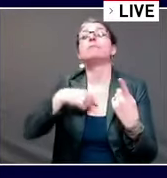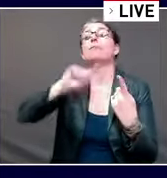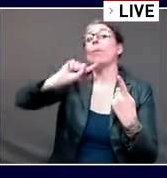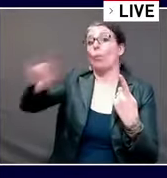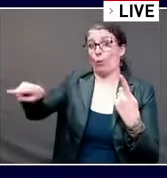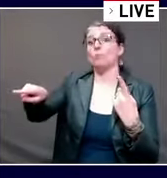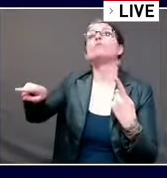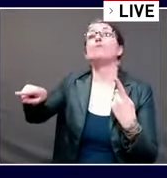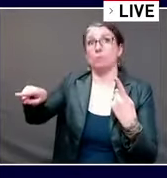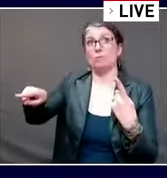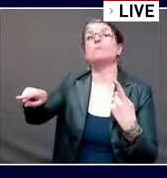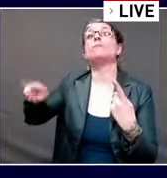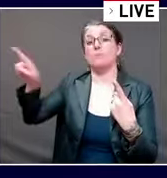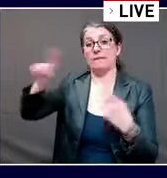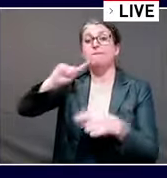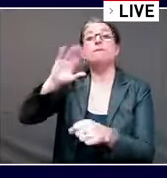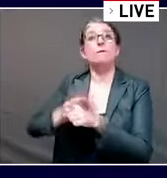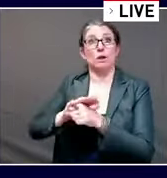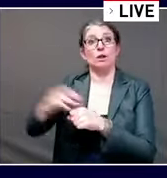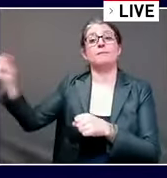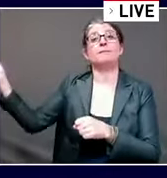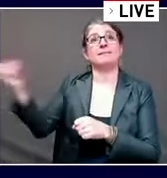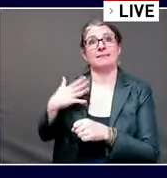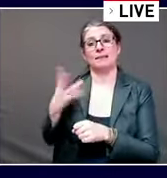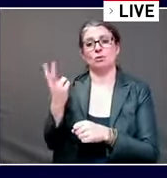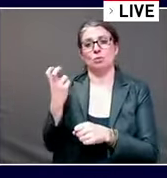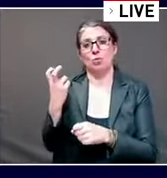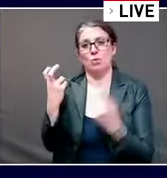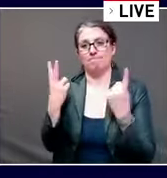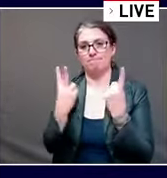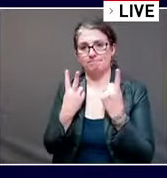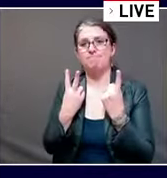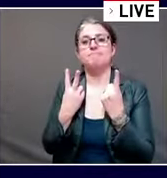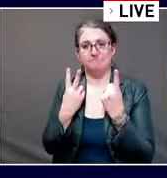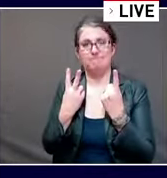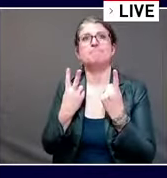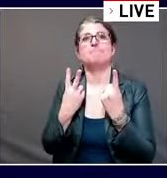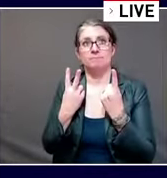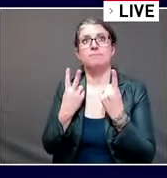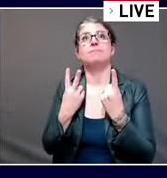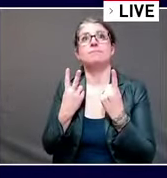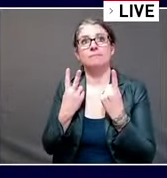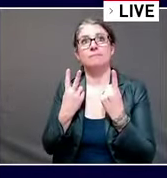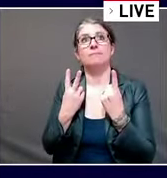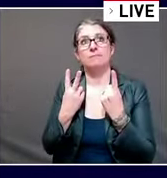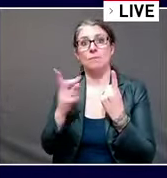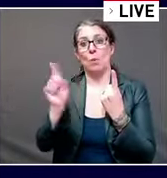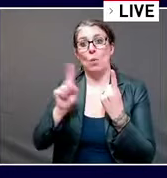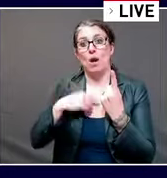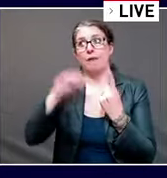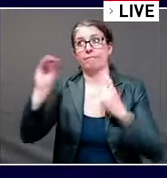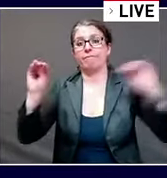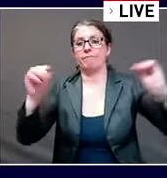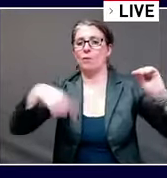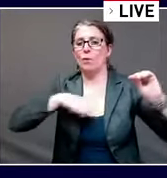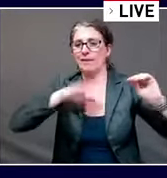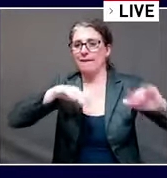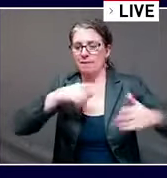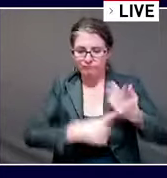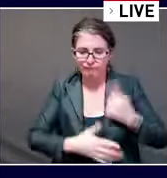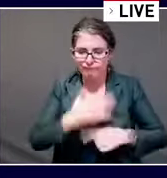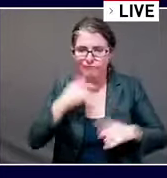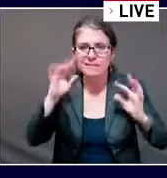2 additional ultra cold units that will be placed at locations where we can deploy the vaccine from. The other thing we've done, Charlie, is work